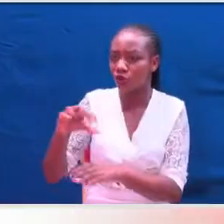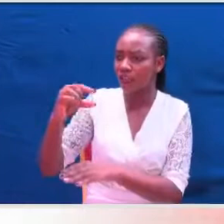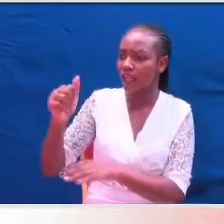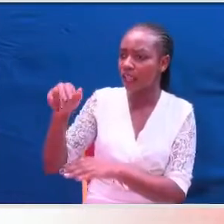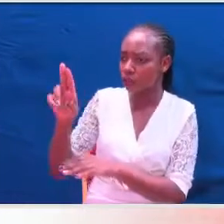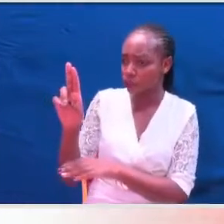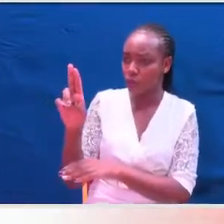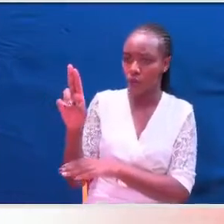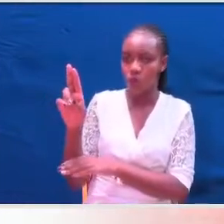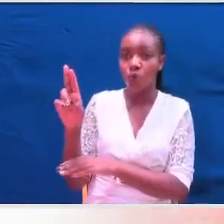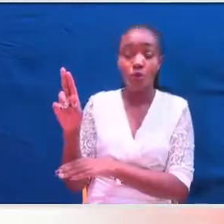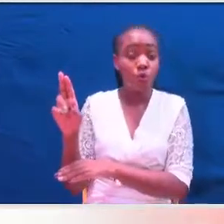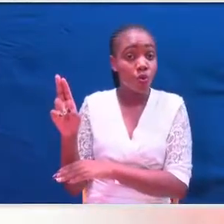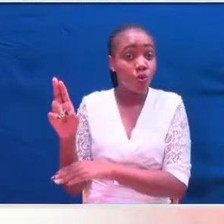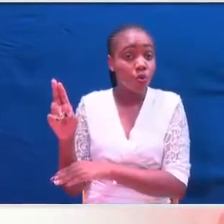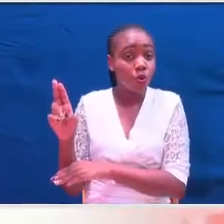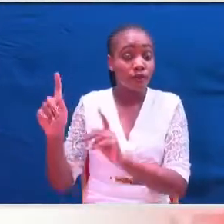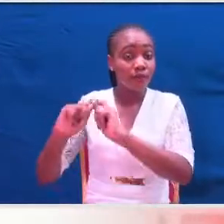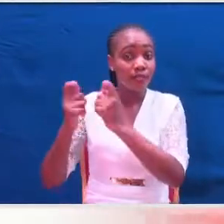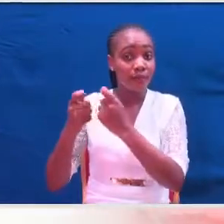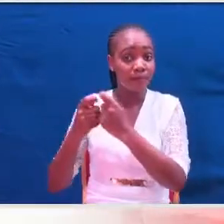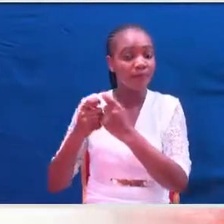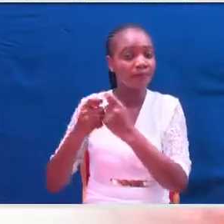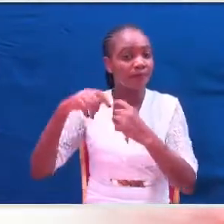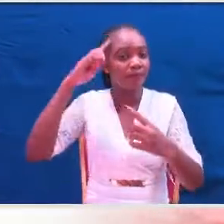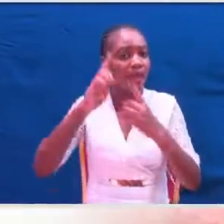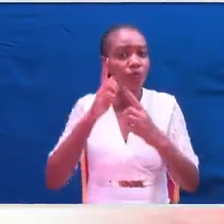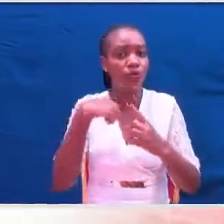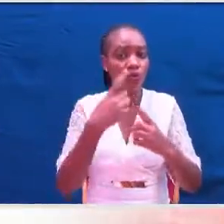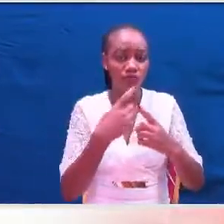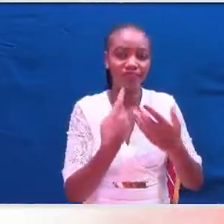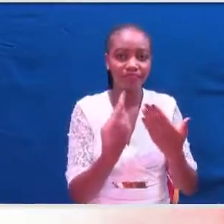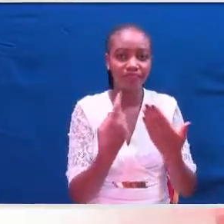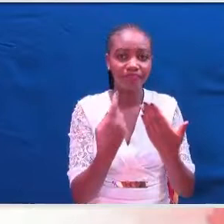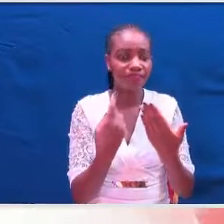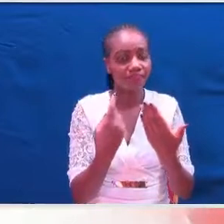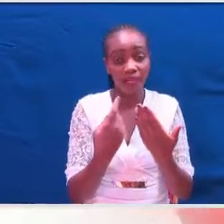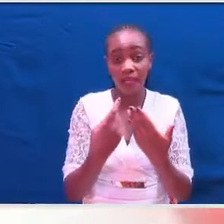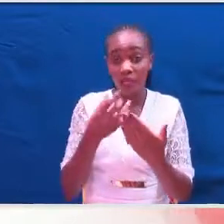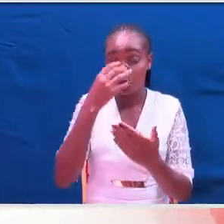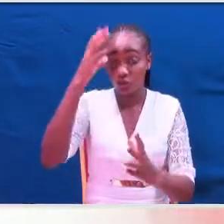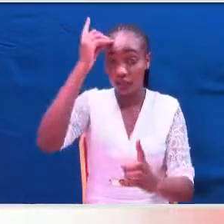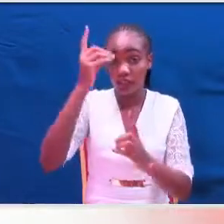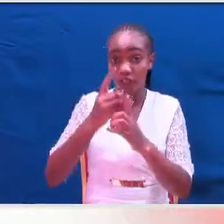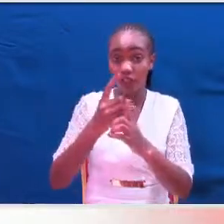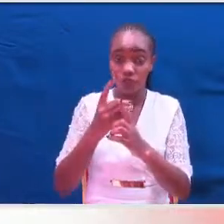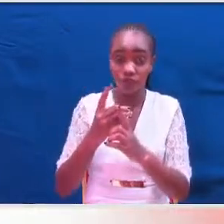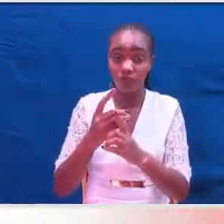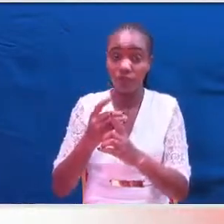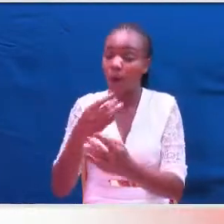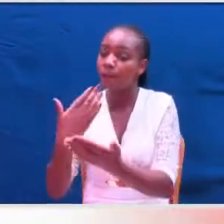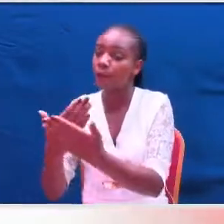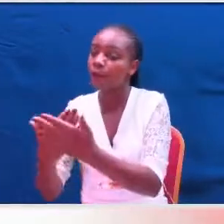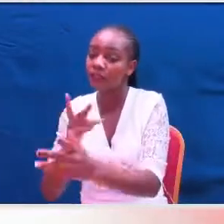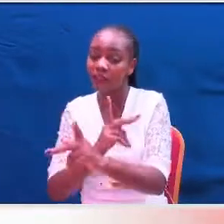officers manning Ruto's residences was prompted by the second-in-command's decision to second a number of them to his